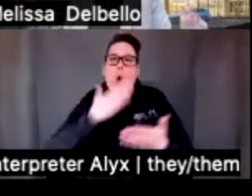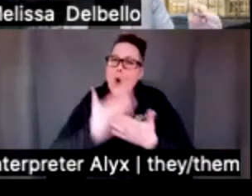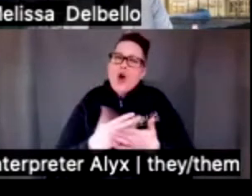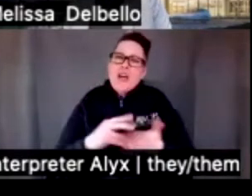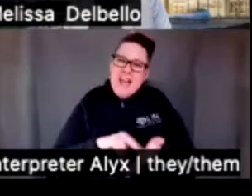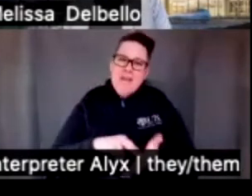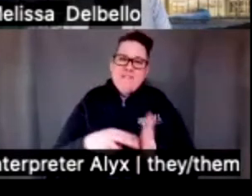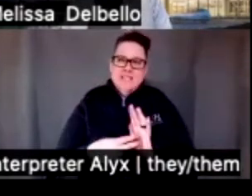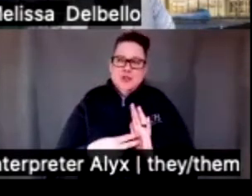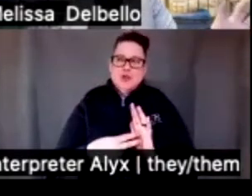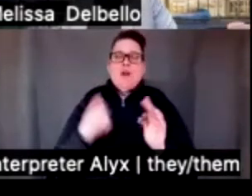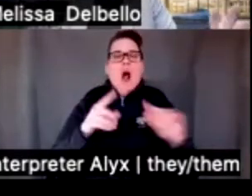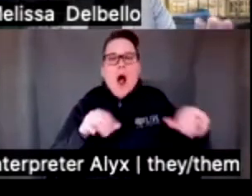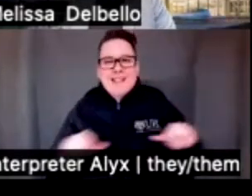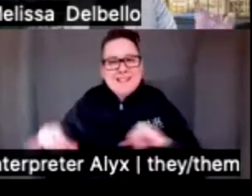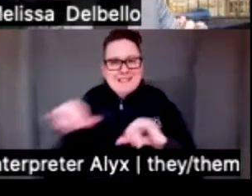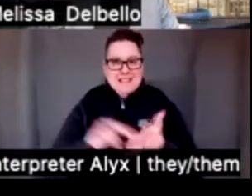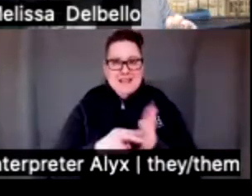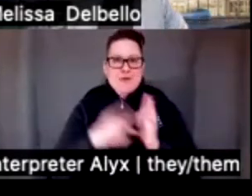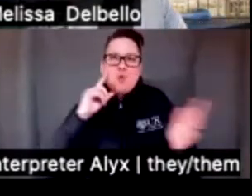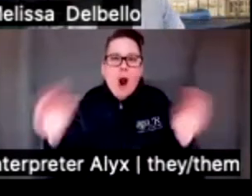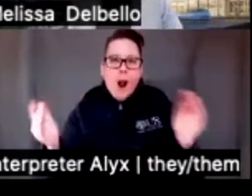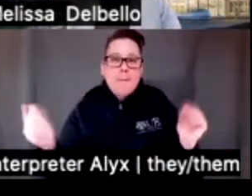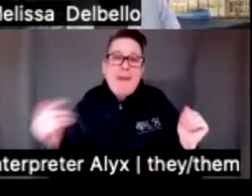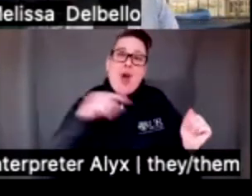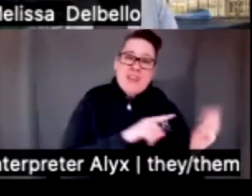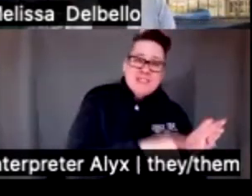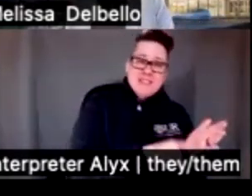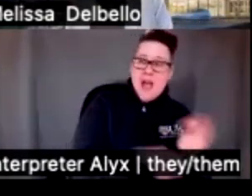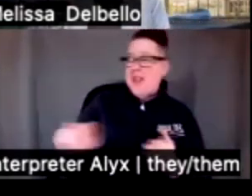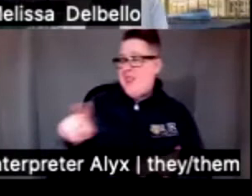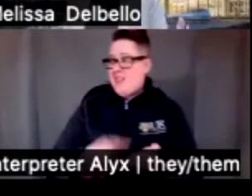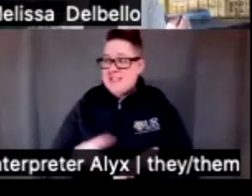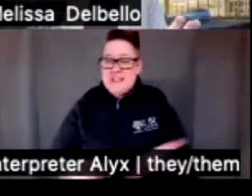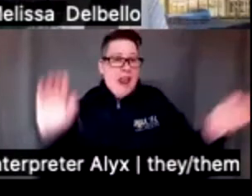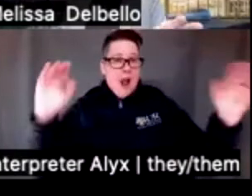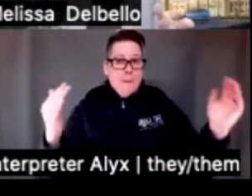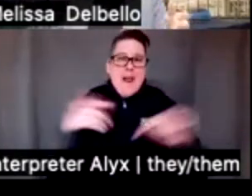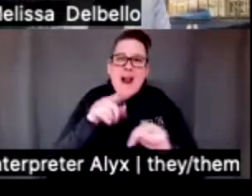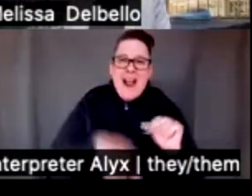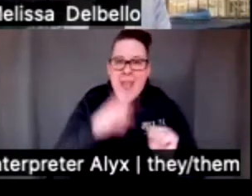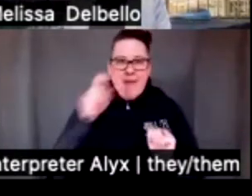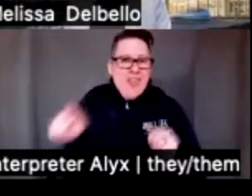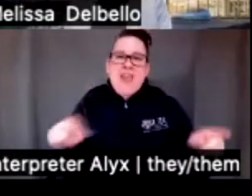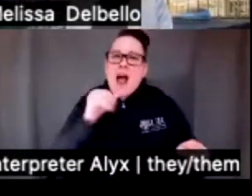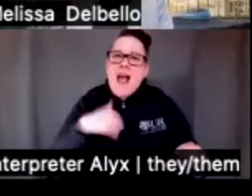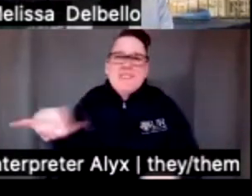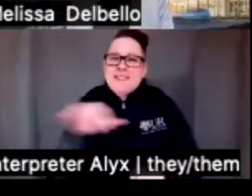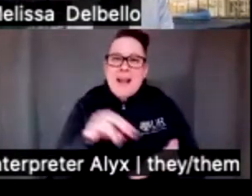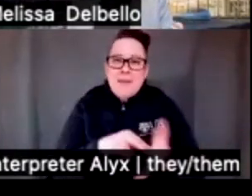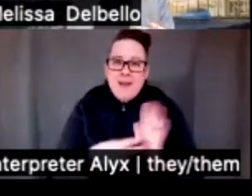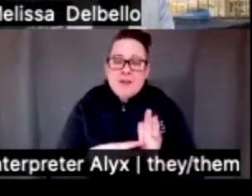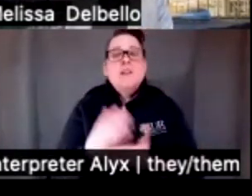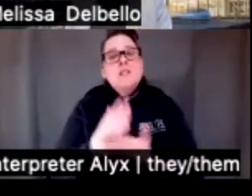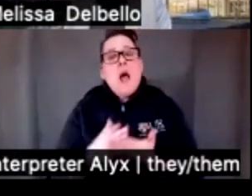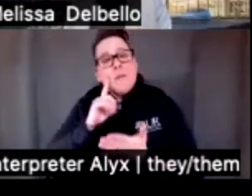definition consistently to compare one study versus the other. And some of the studies are double